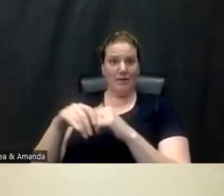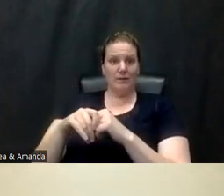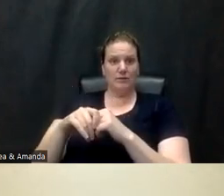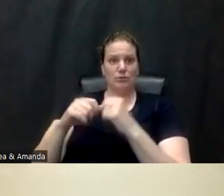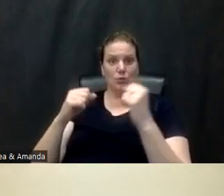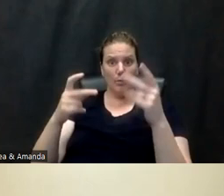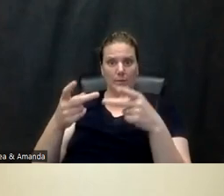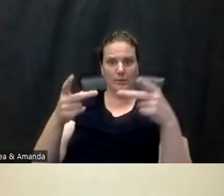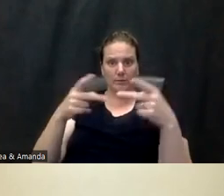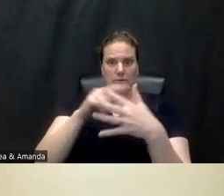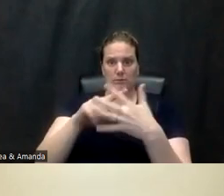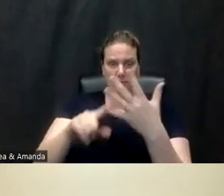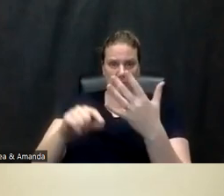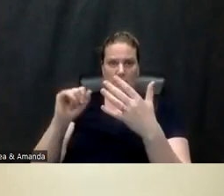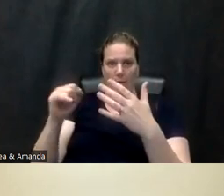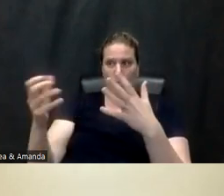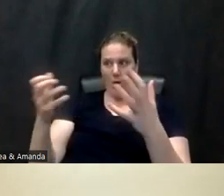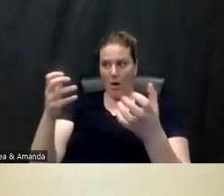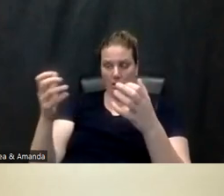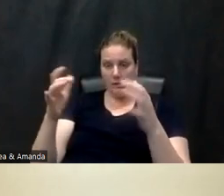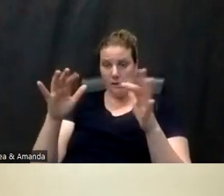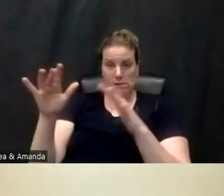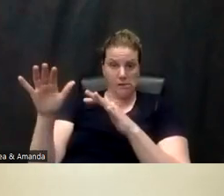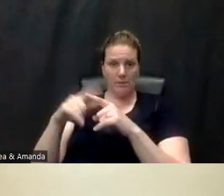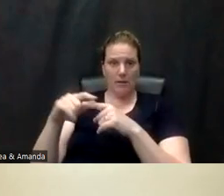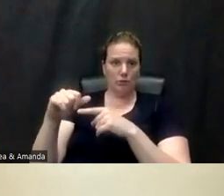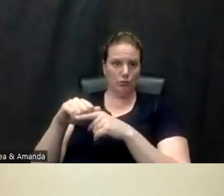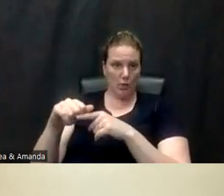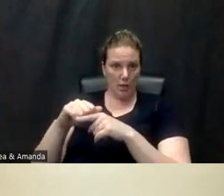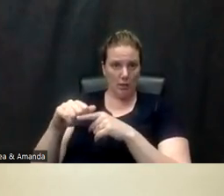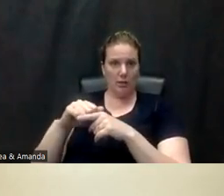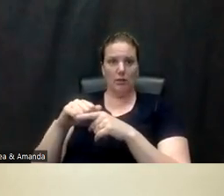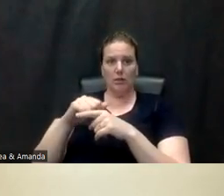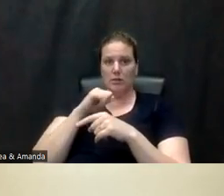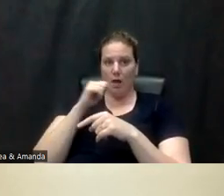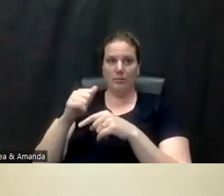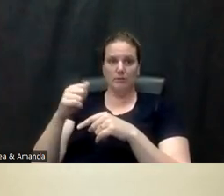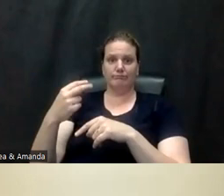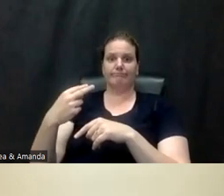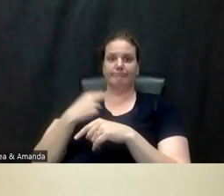many positions that we're going to want. And I just want to make sure that like training doesn't get short shrift